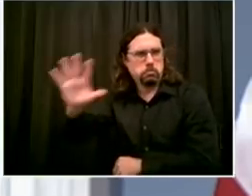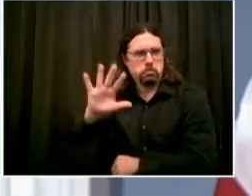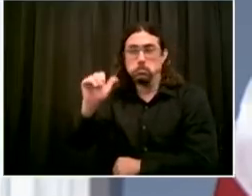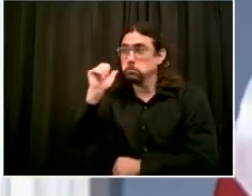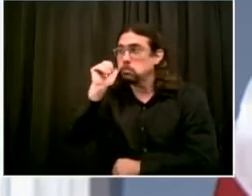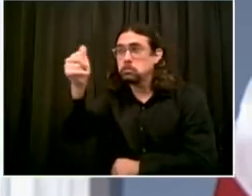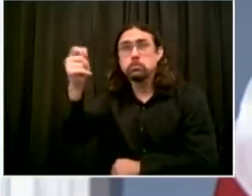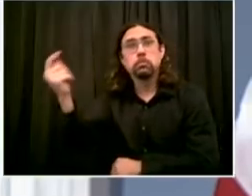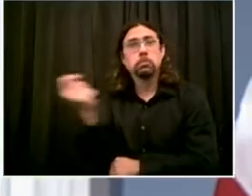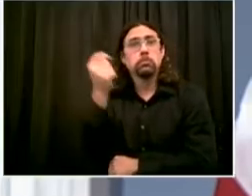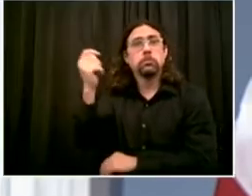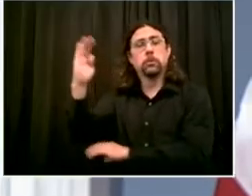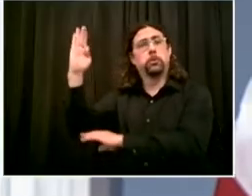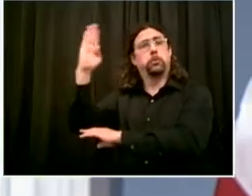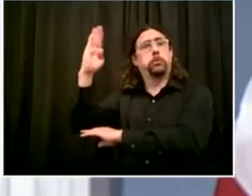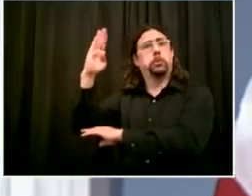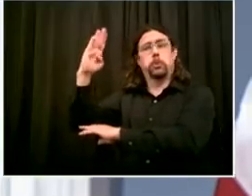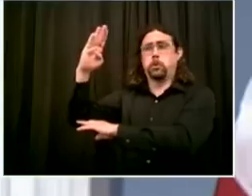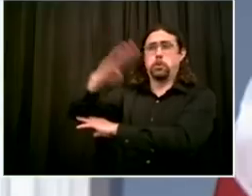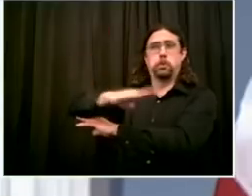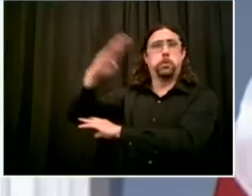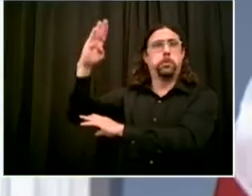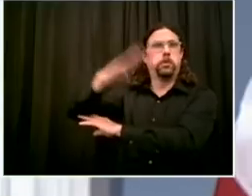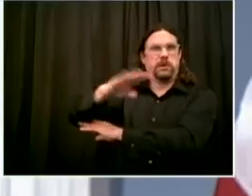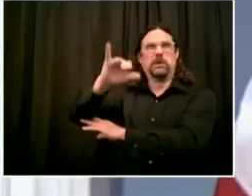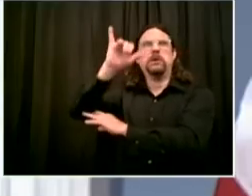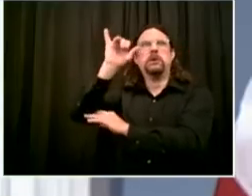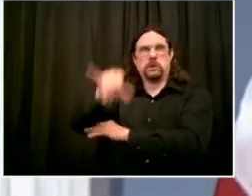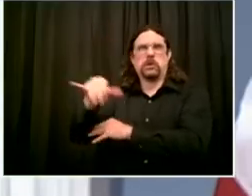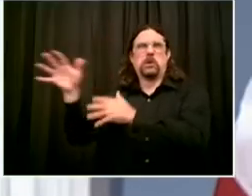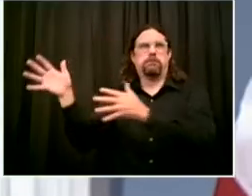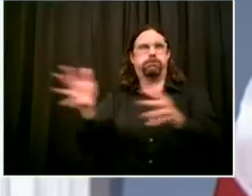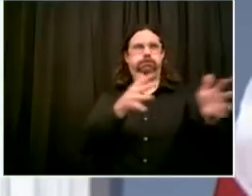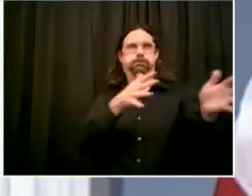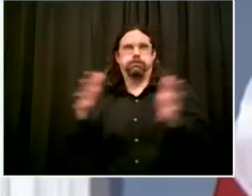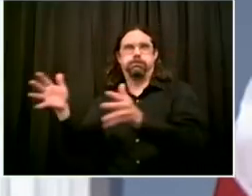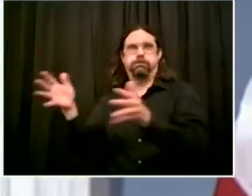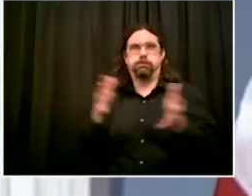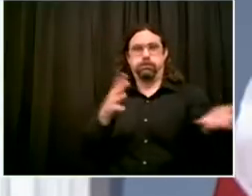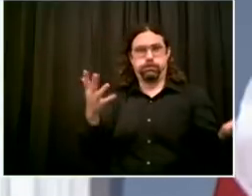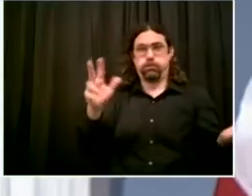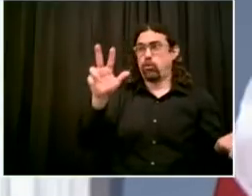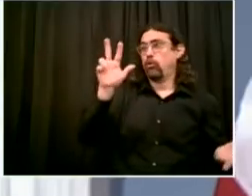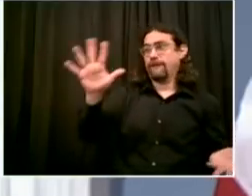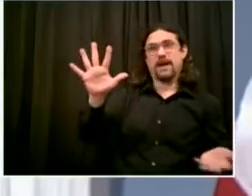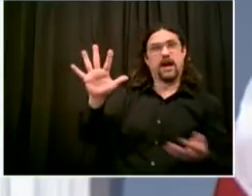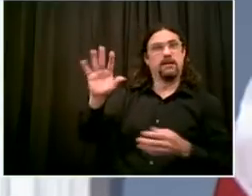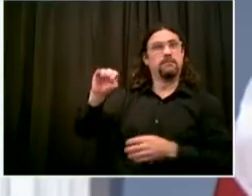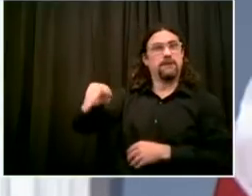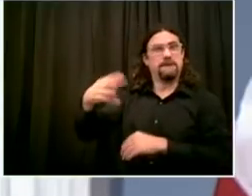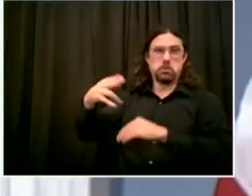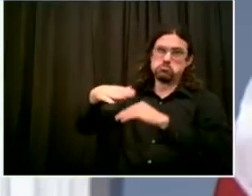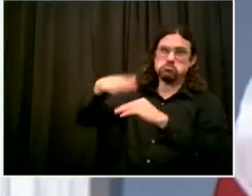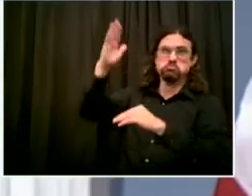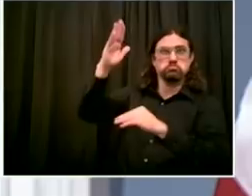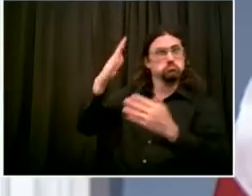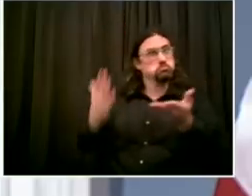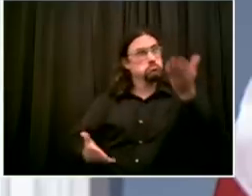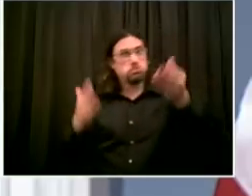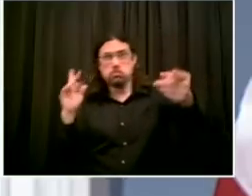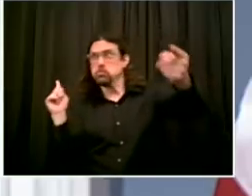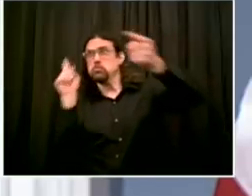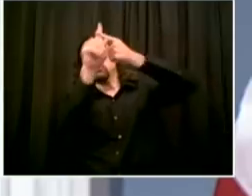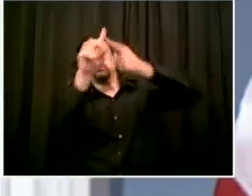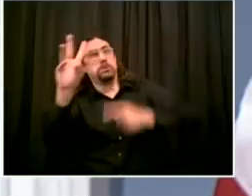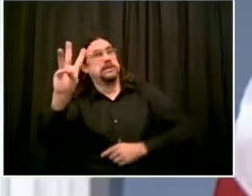to the storm's forecasted track, we also have, as the Mayor mentioned, the potential threat for moderate storm surge, and particularly in the South